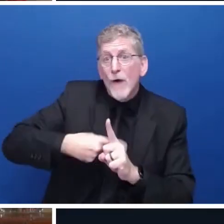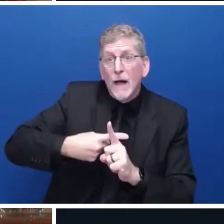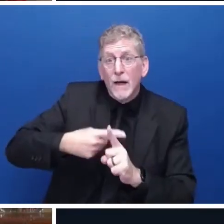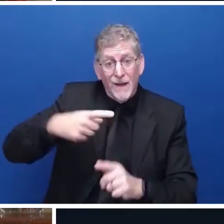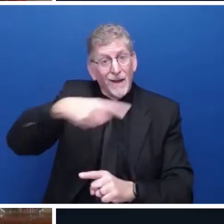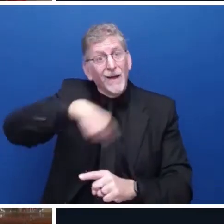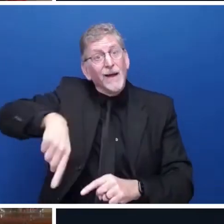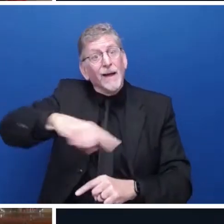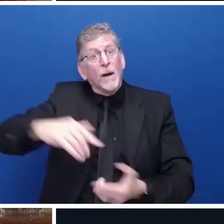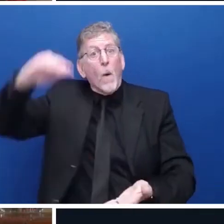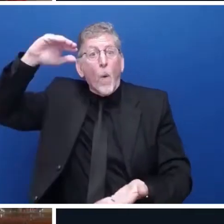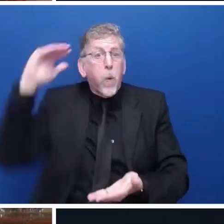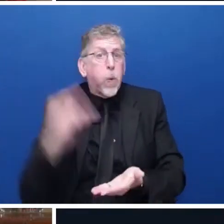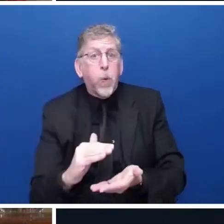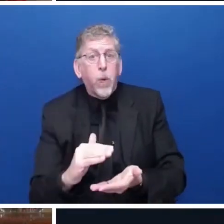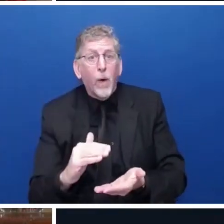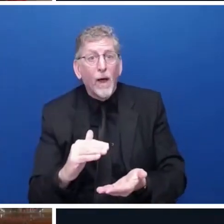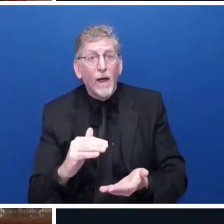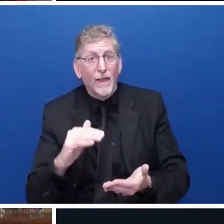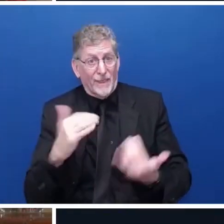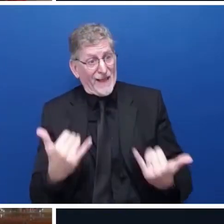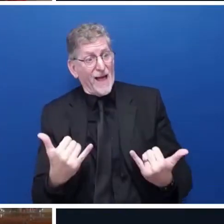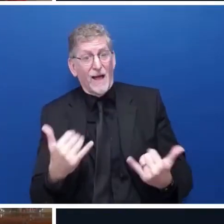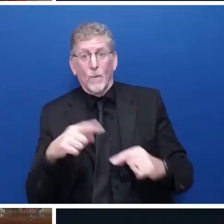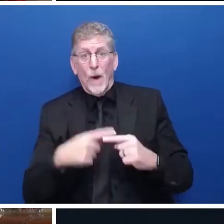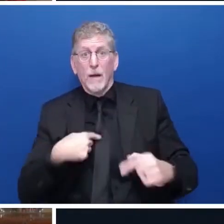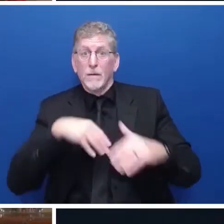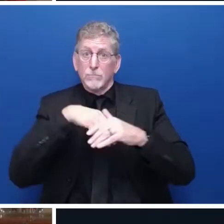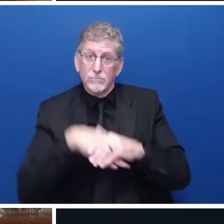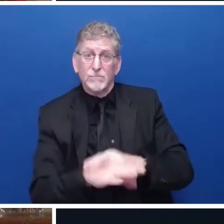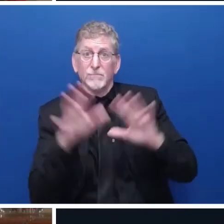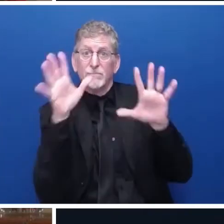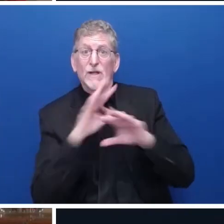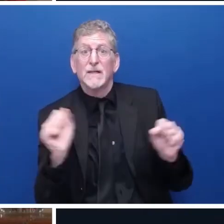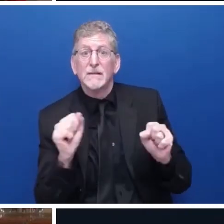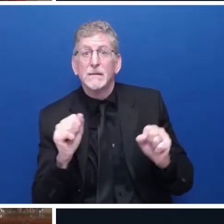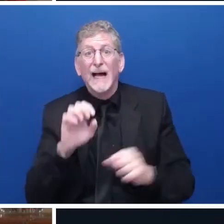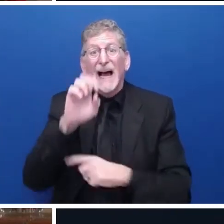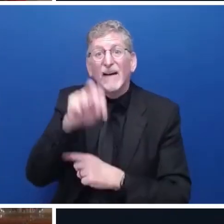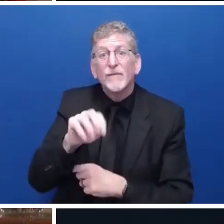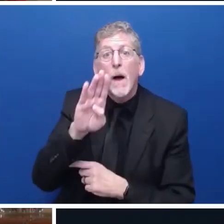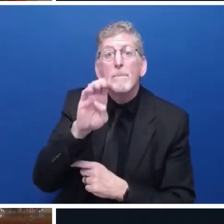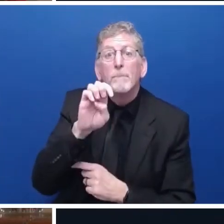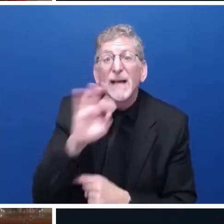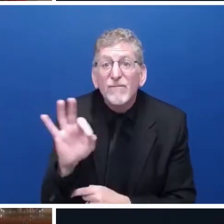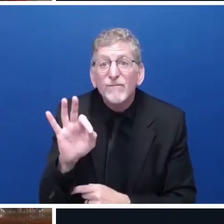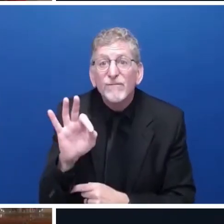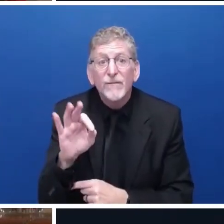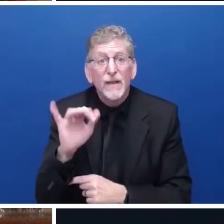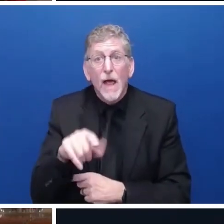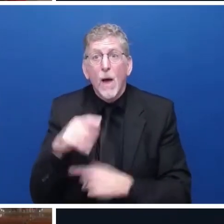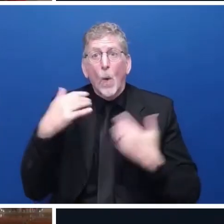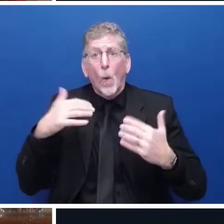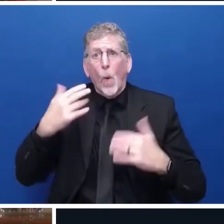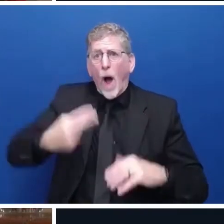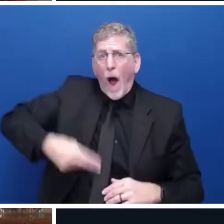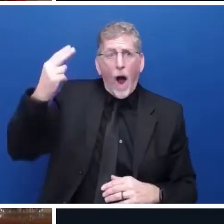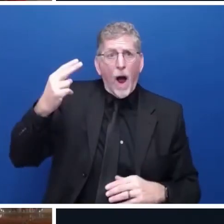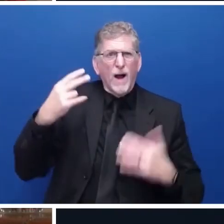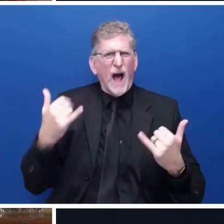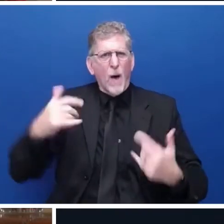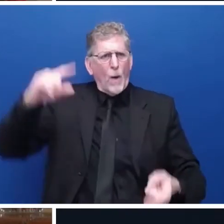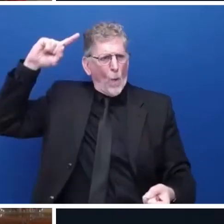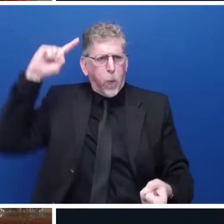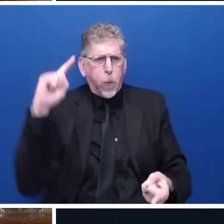even beef, which was very high, is starting to come down significantly. Just hold on a little while. We're getting it down. And soon